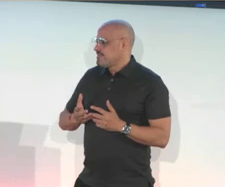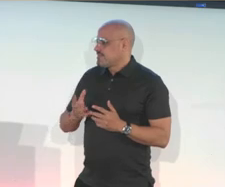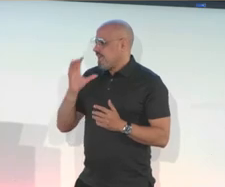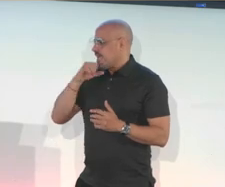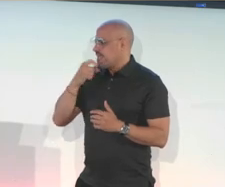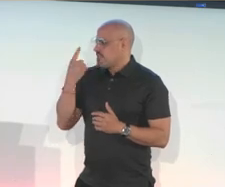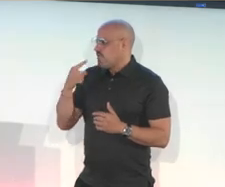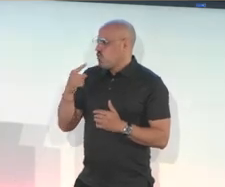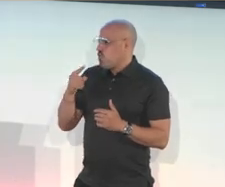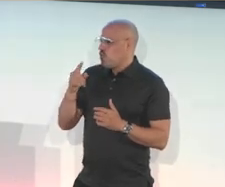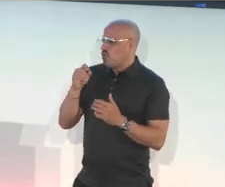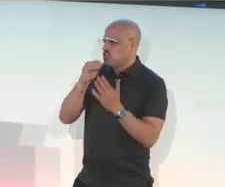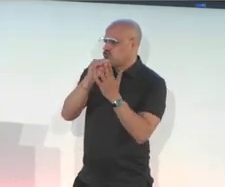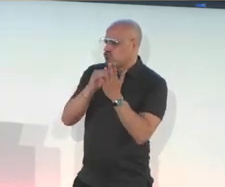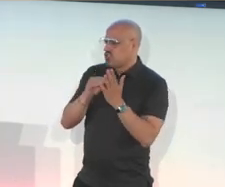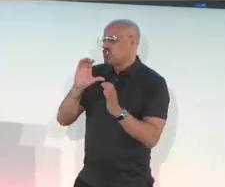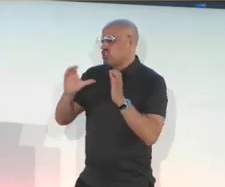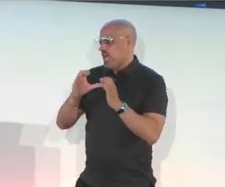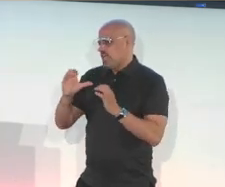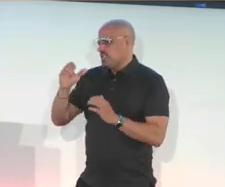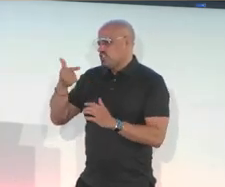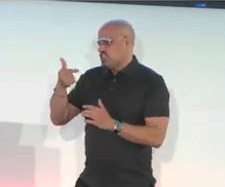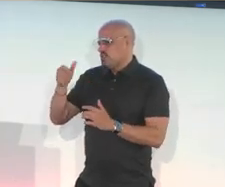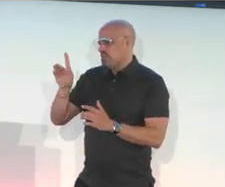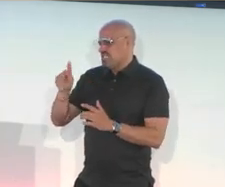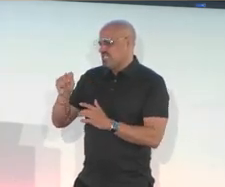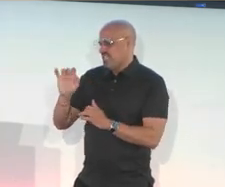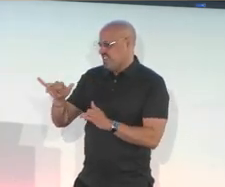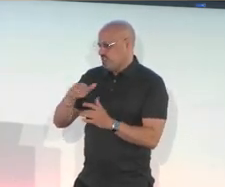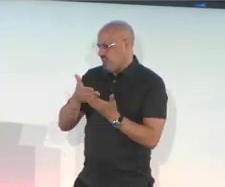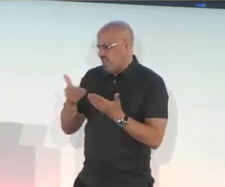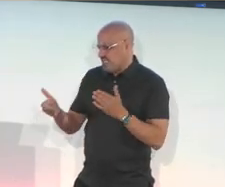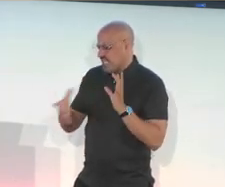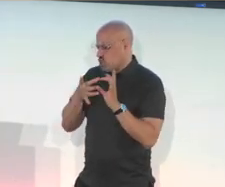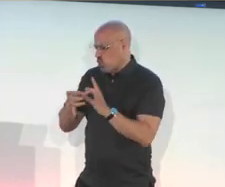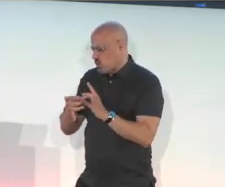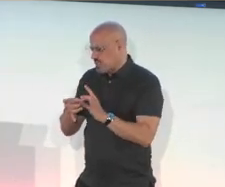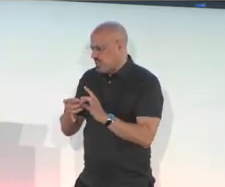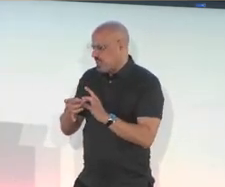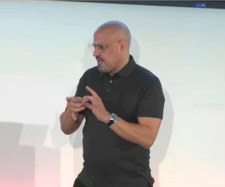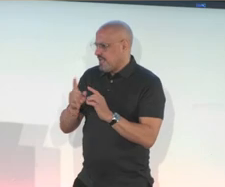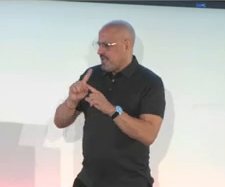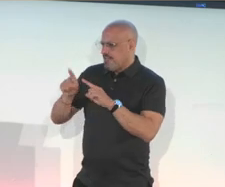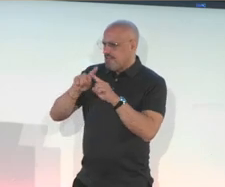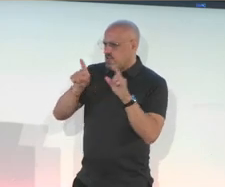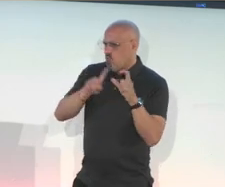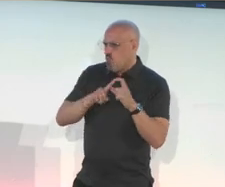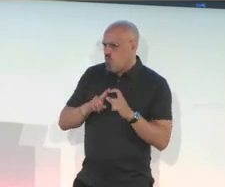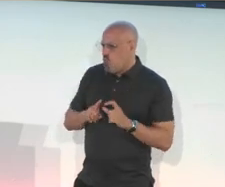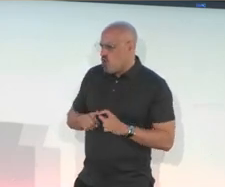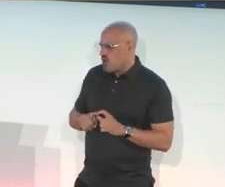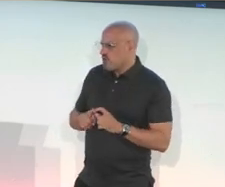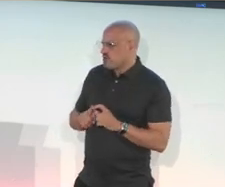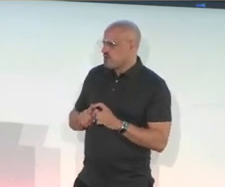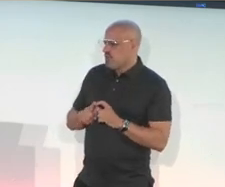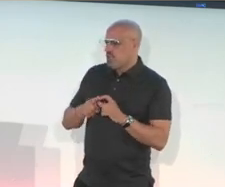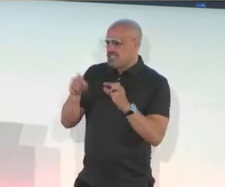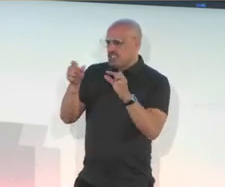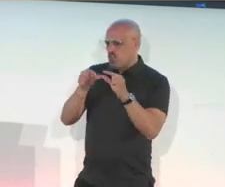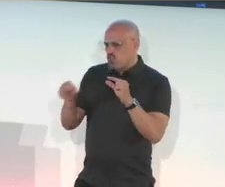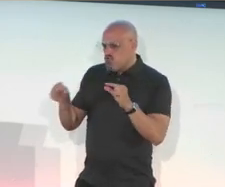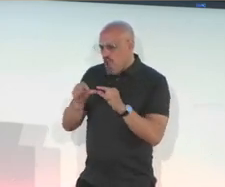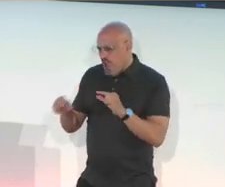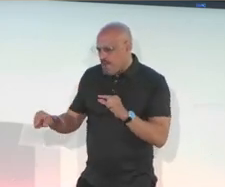I guess for ChatGPT and like these kinds of things, they yeah. Associate like different words such that like the grammar or